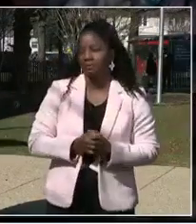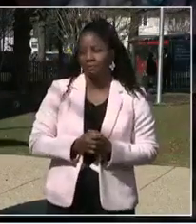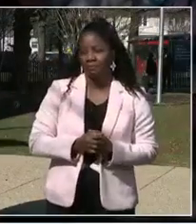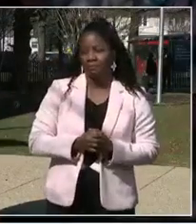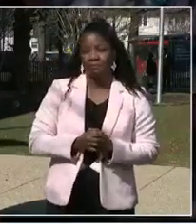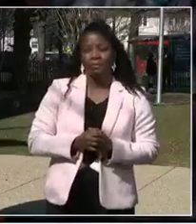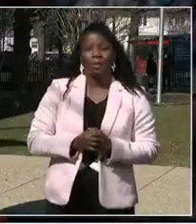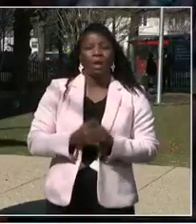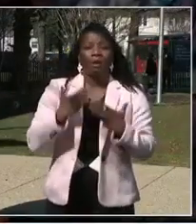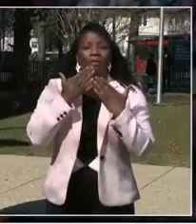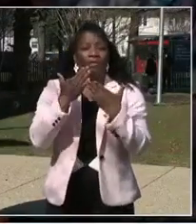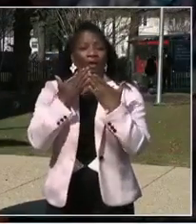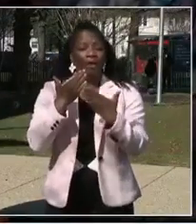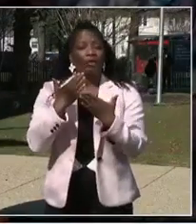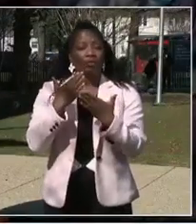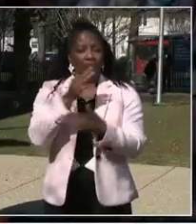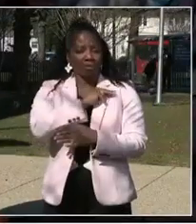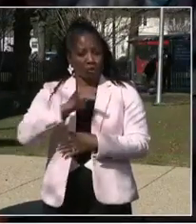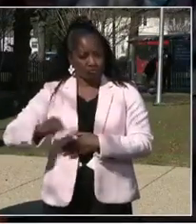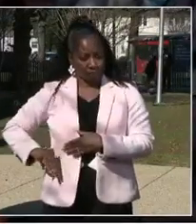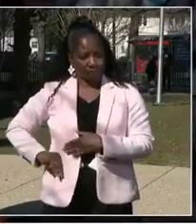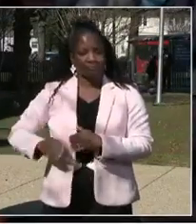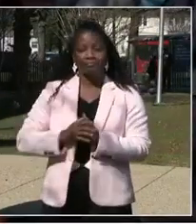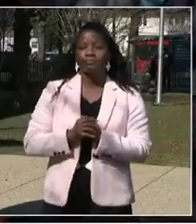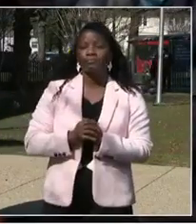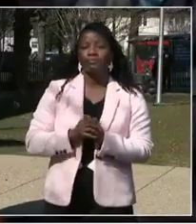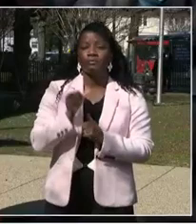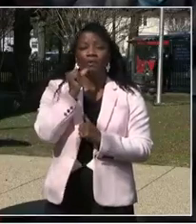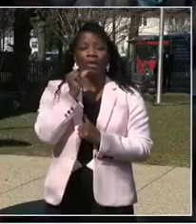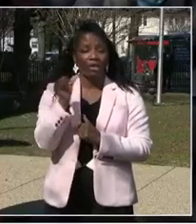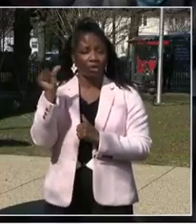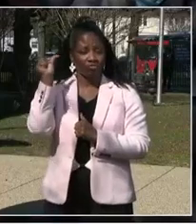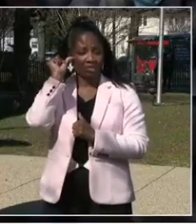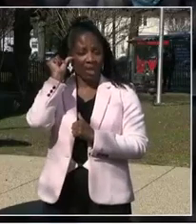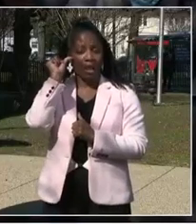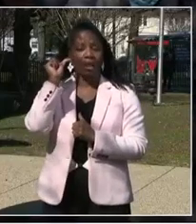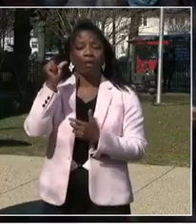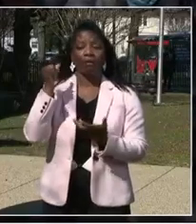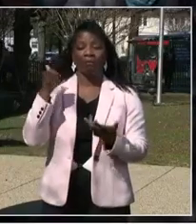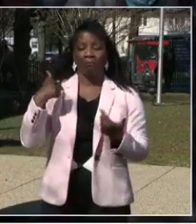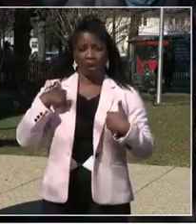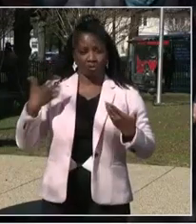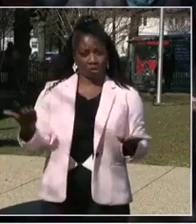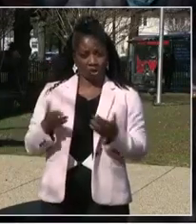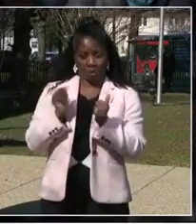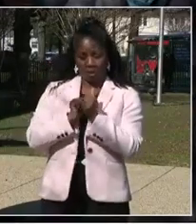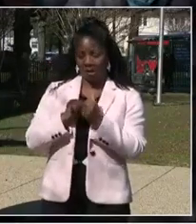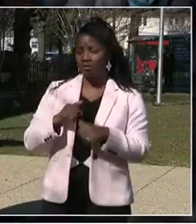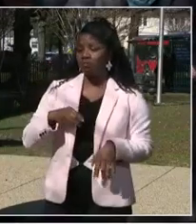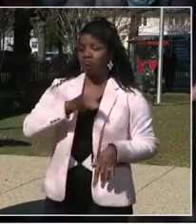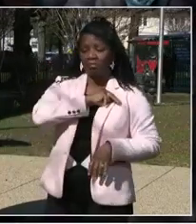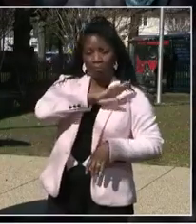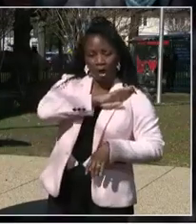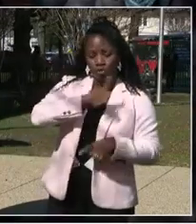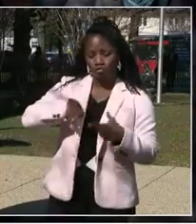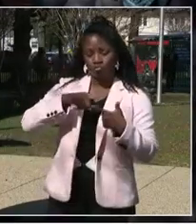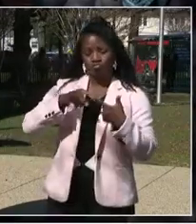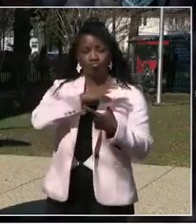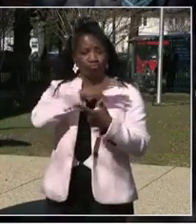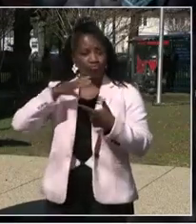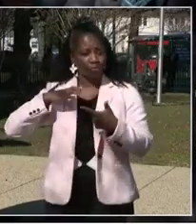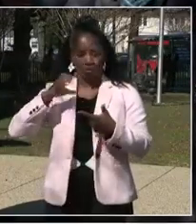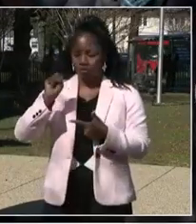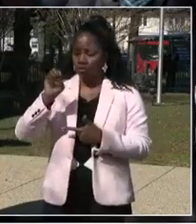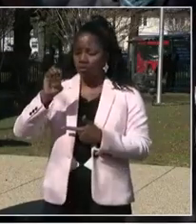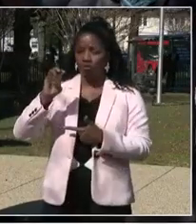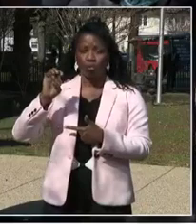Thank you, Madam Mayor. Yesterday, I stood with Mayor Bowser, Mayor Adams, Commissioner Sewell, as well as